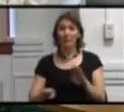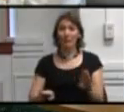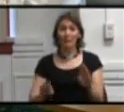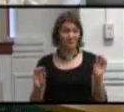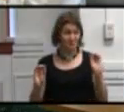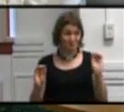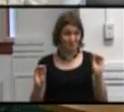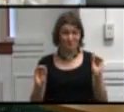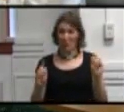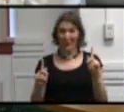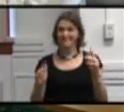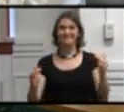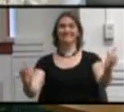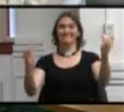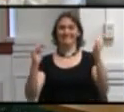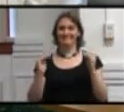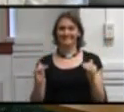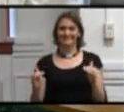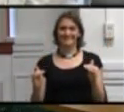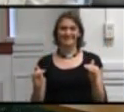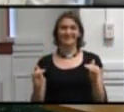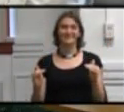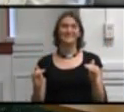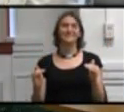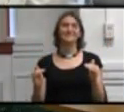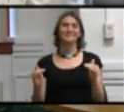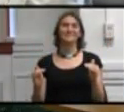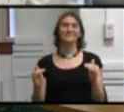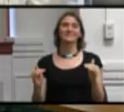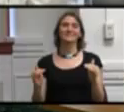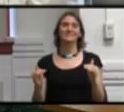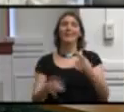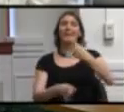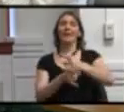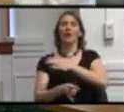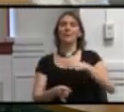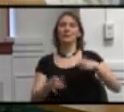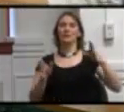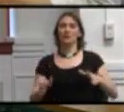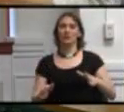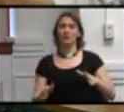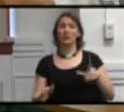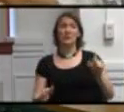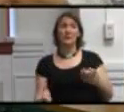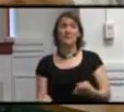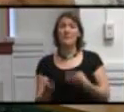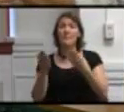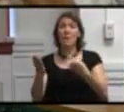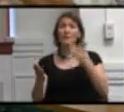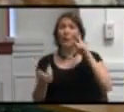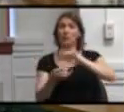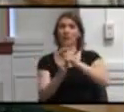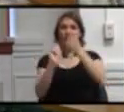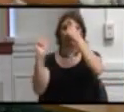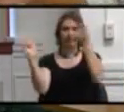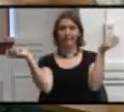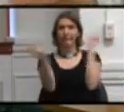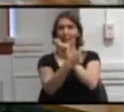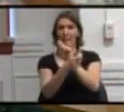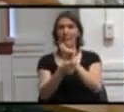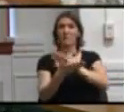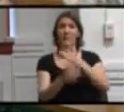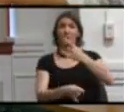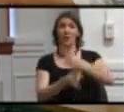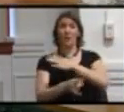Hearing none. The next matter on the agenda is liquor commissioners. Do we have a motion to convene as